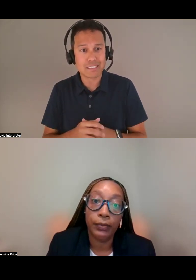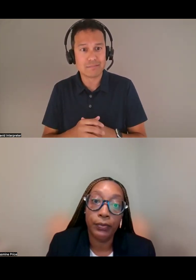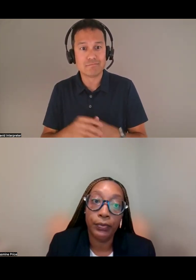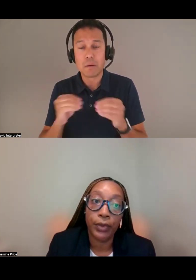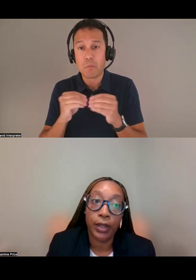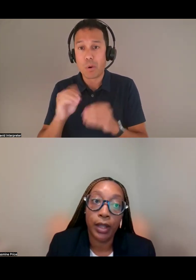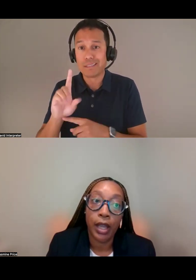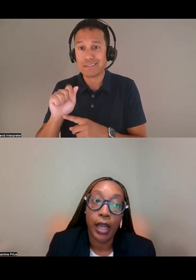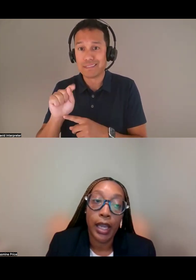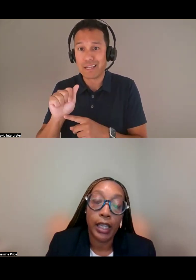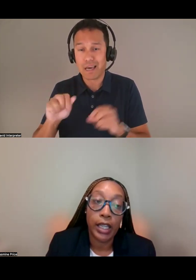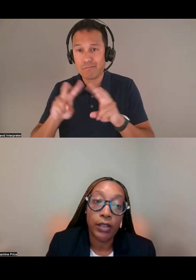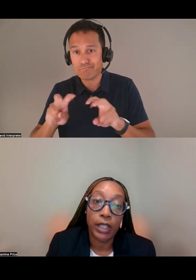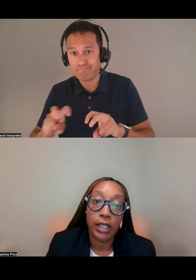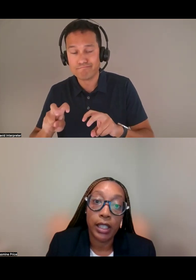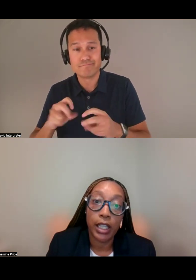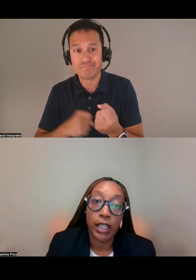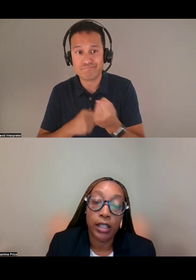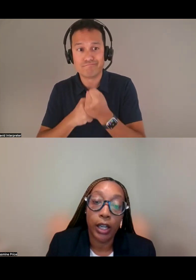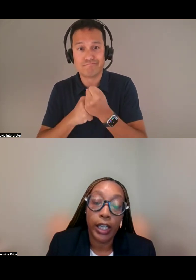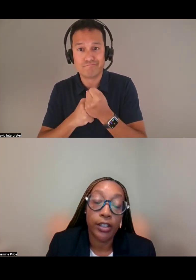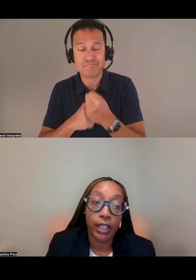capabilities, and each of these